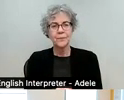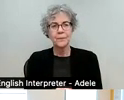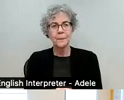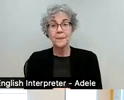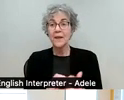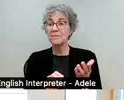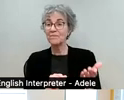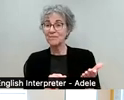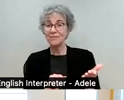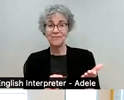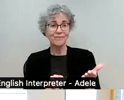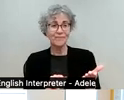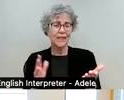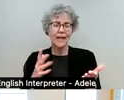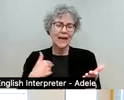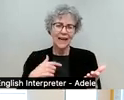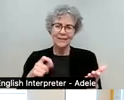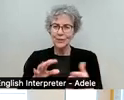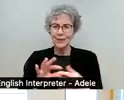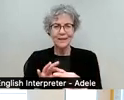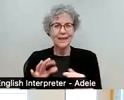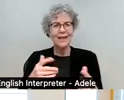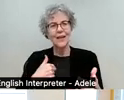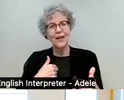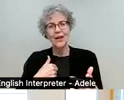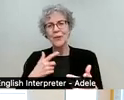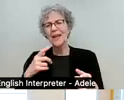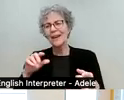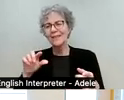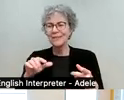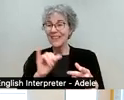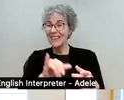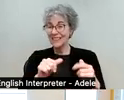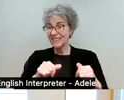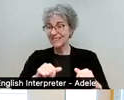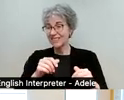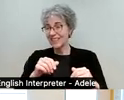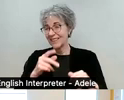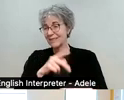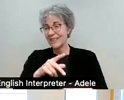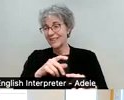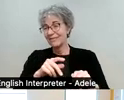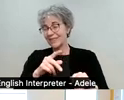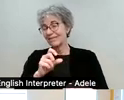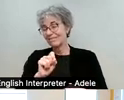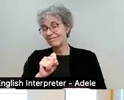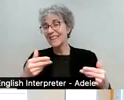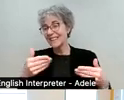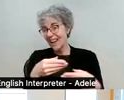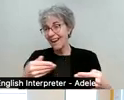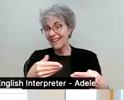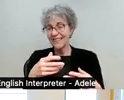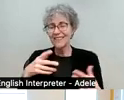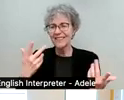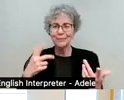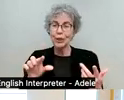this is a sort of content, and I got to say, we're adapting a generic slide deck that we use for a number of pieces. So there'll be